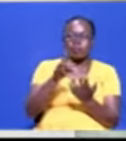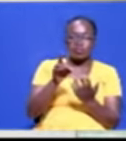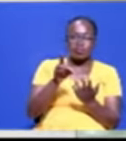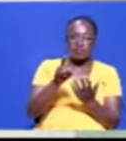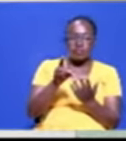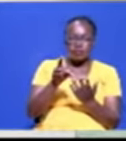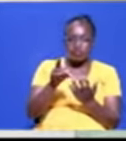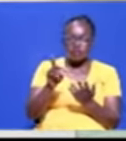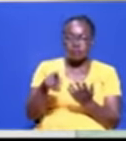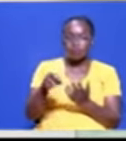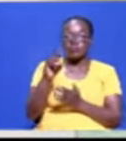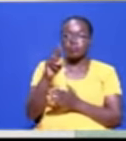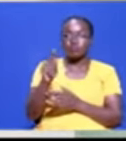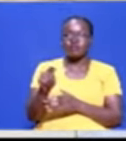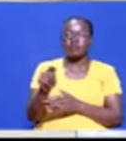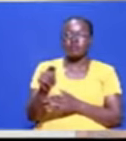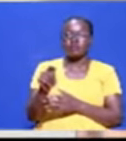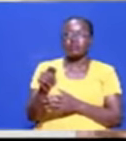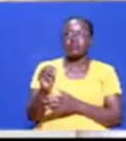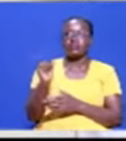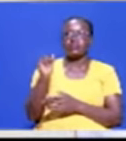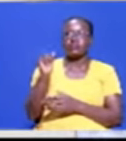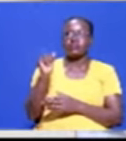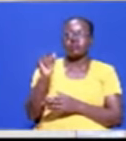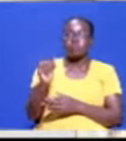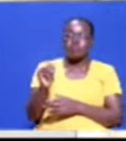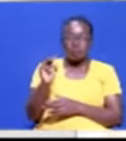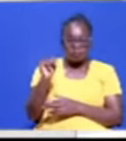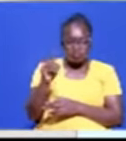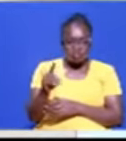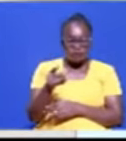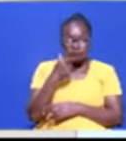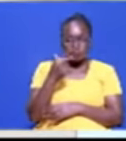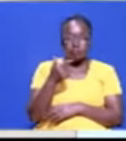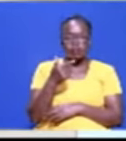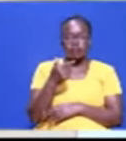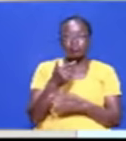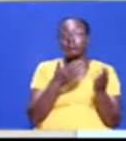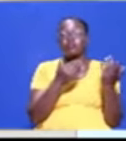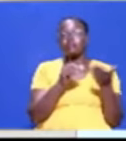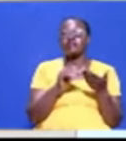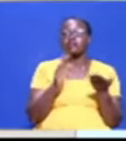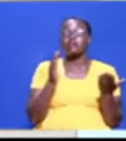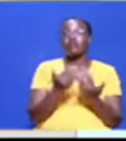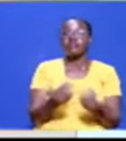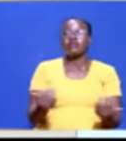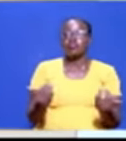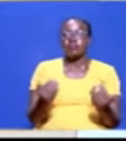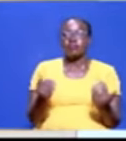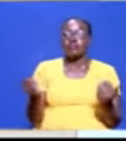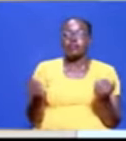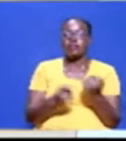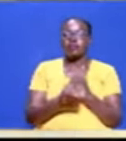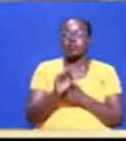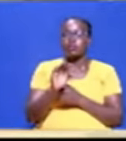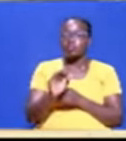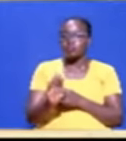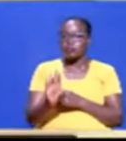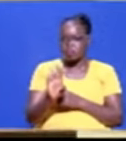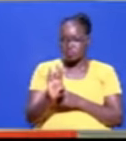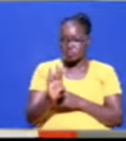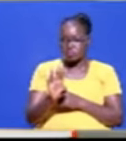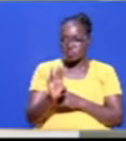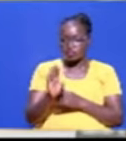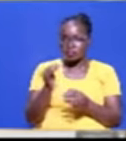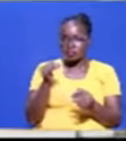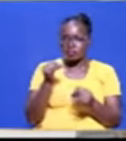Ports Authority Acting Managing Director Ambassador John Mwangemi said that they expect more equipment in 4 months' time that will complement the smooth